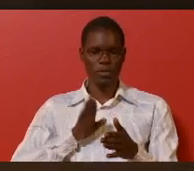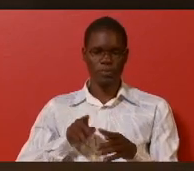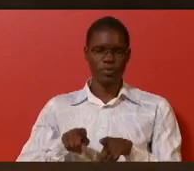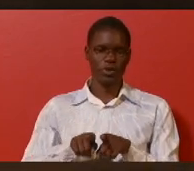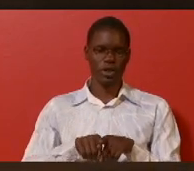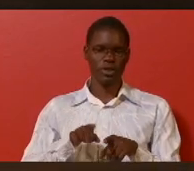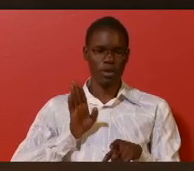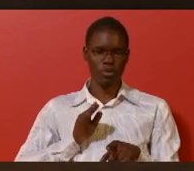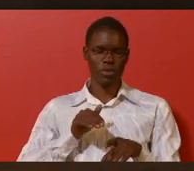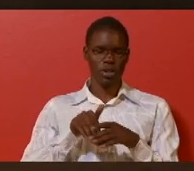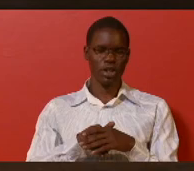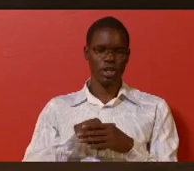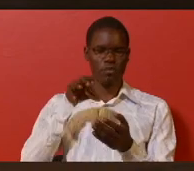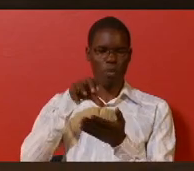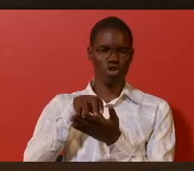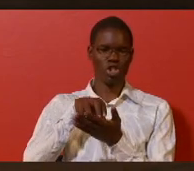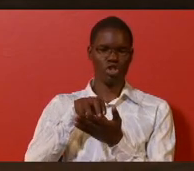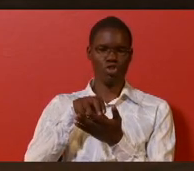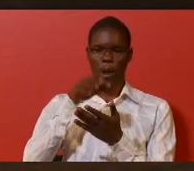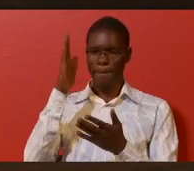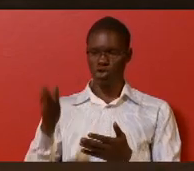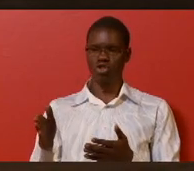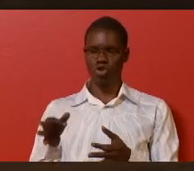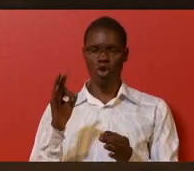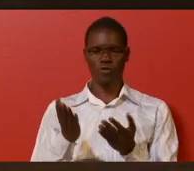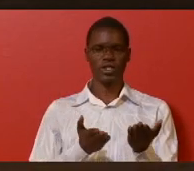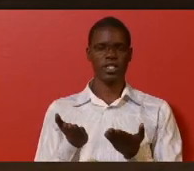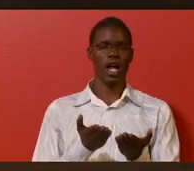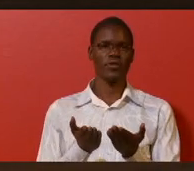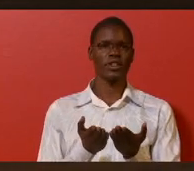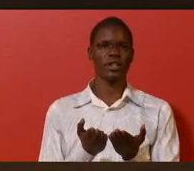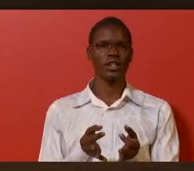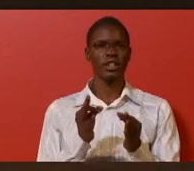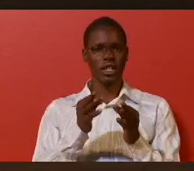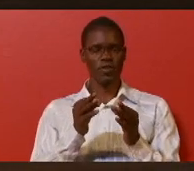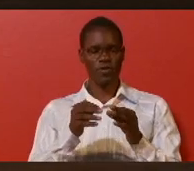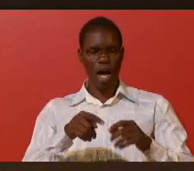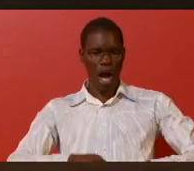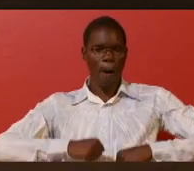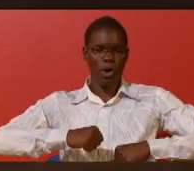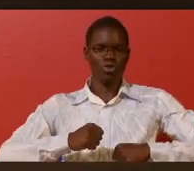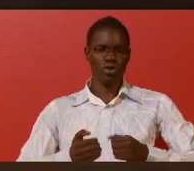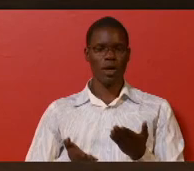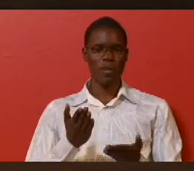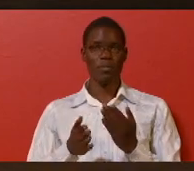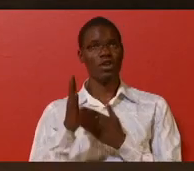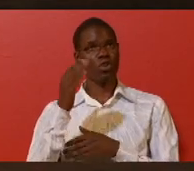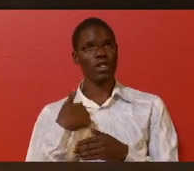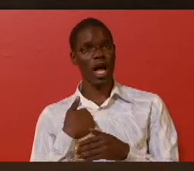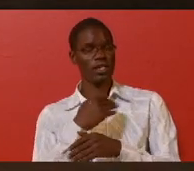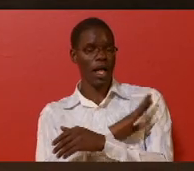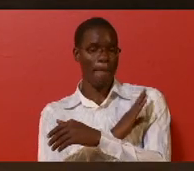are in positions of subservience. It's your boss. It's someone who has power over you. God frowns at